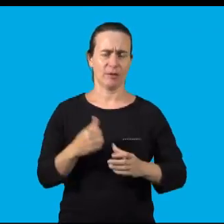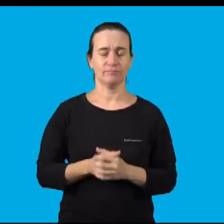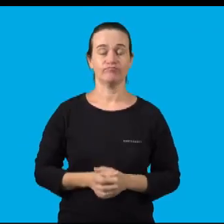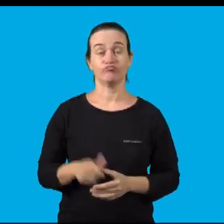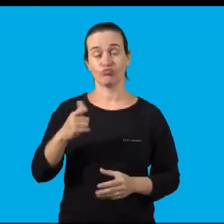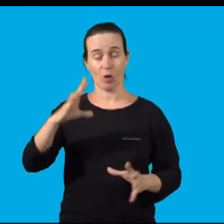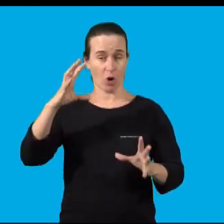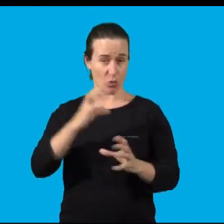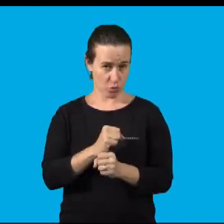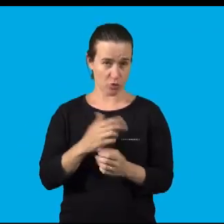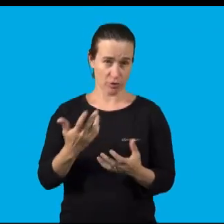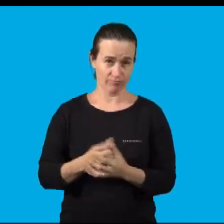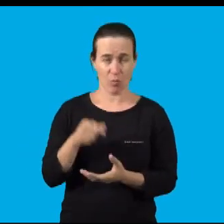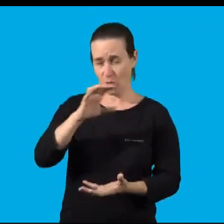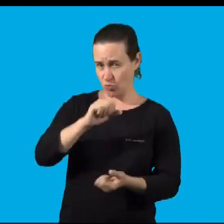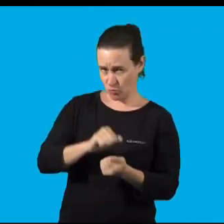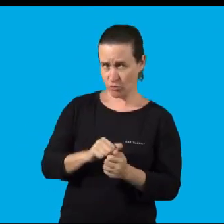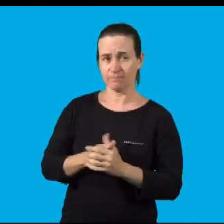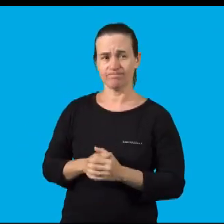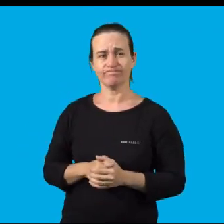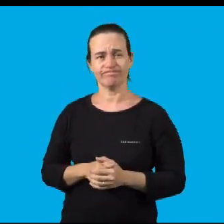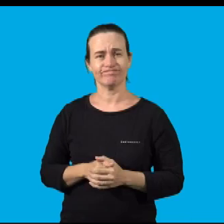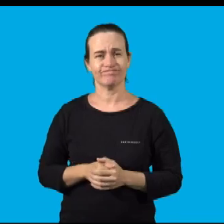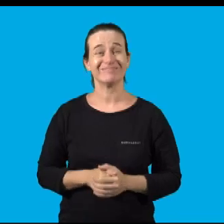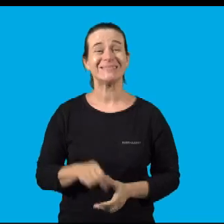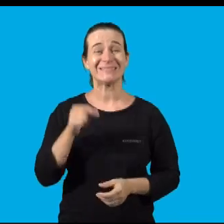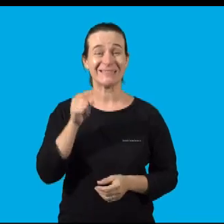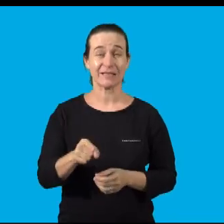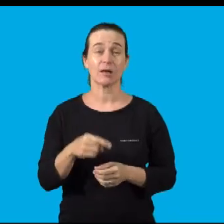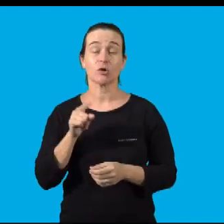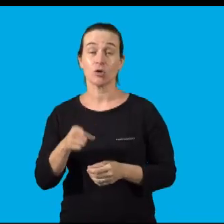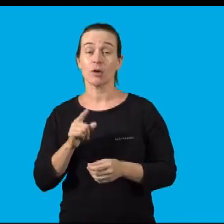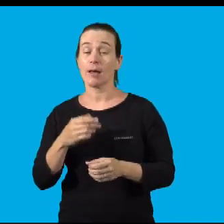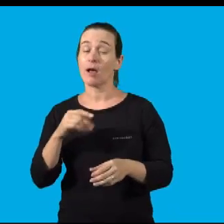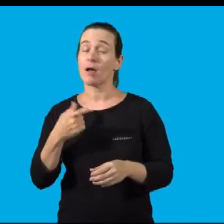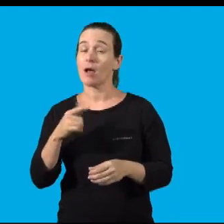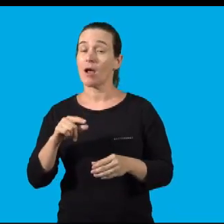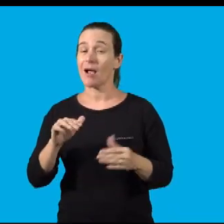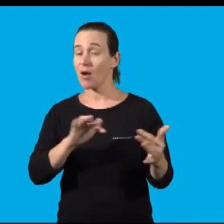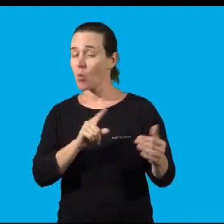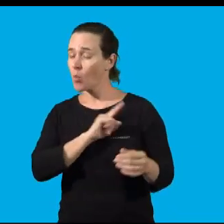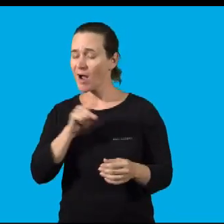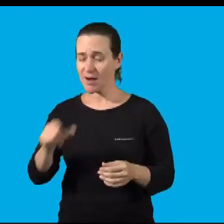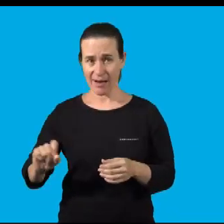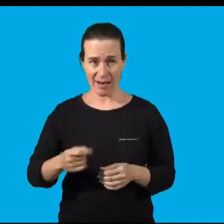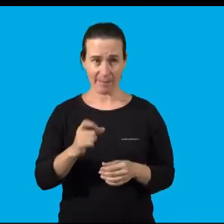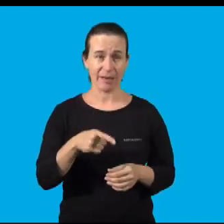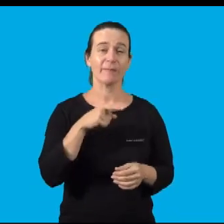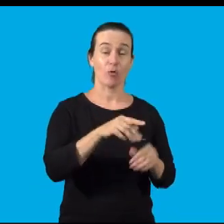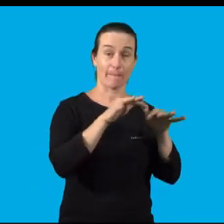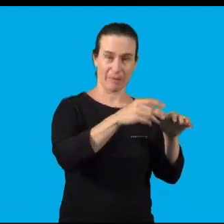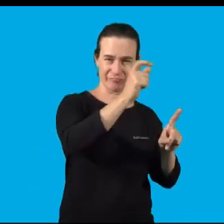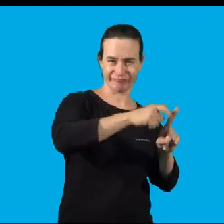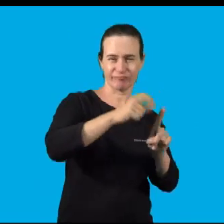Now for the conclusion. In conclusion, the tragedy that ensues is caused by the manipulation and deceptive tactics employed